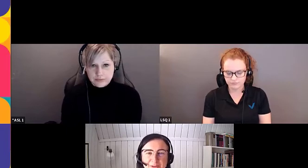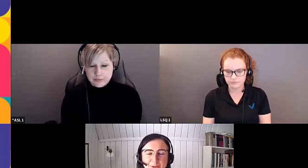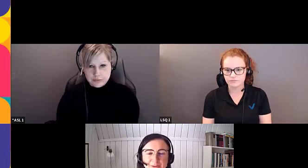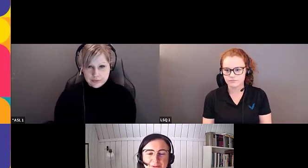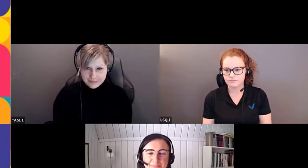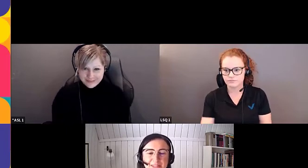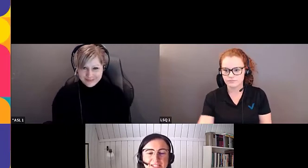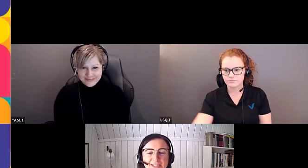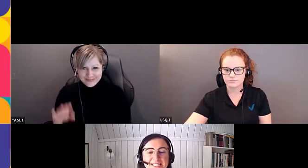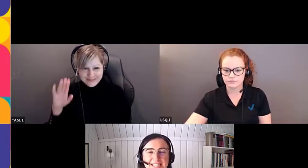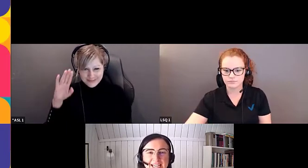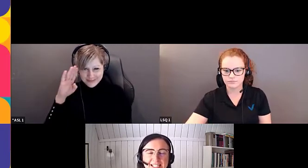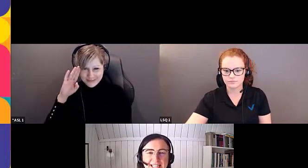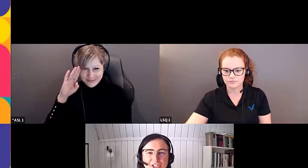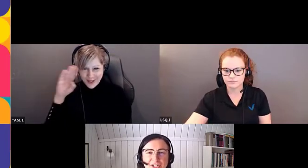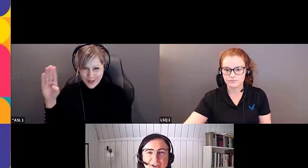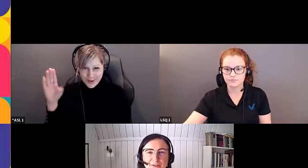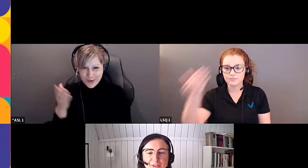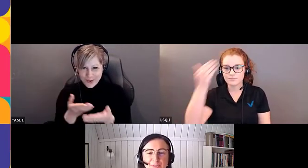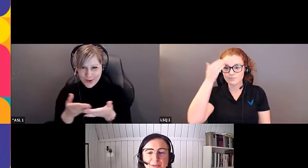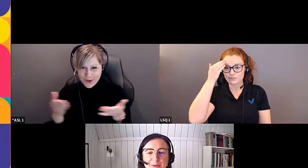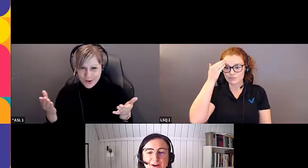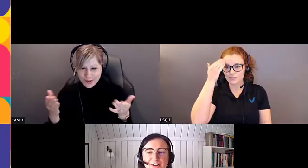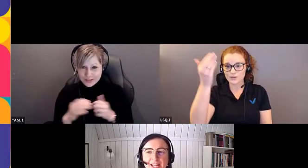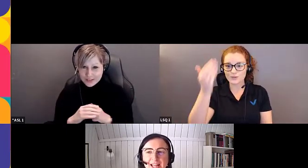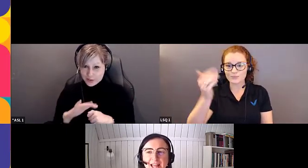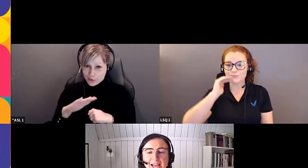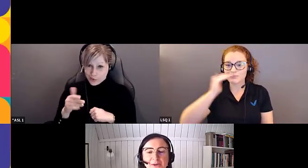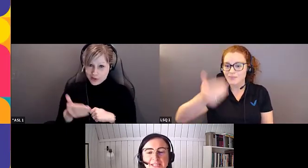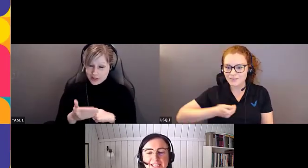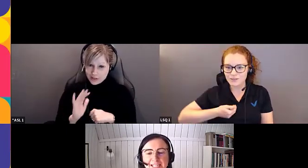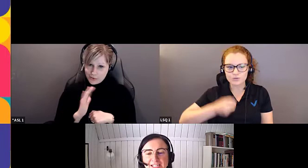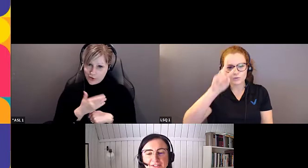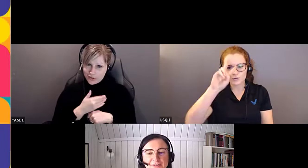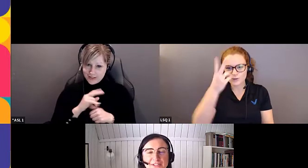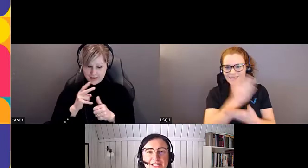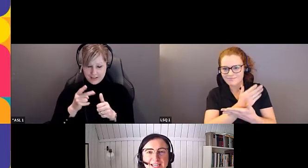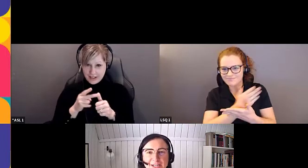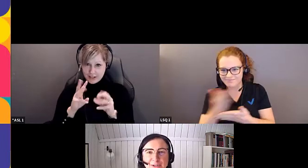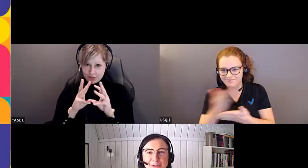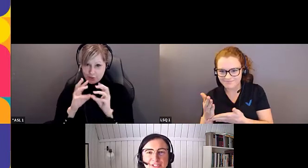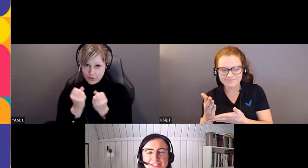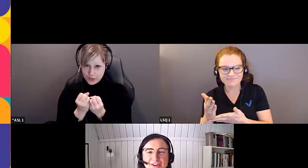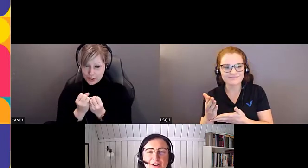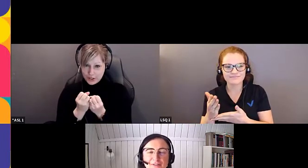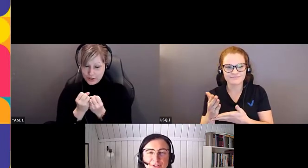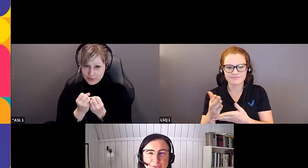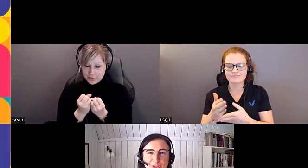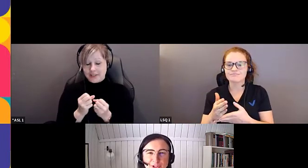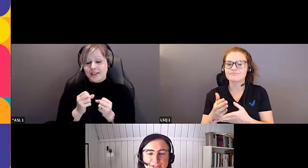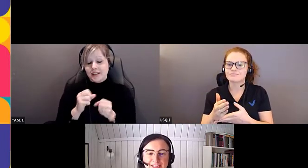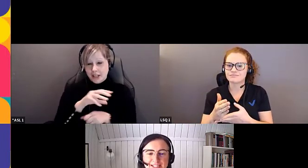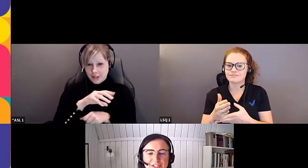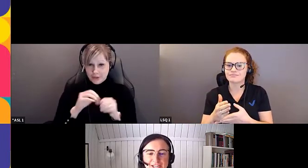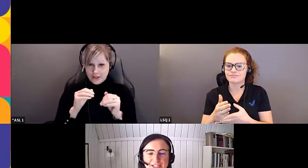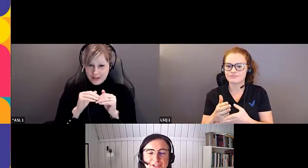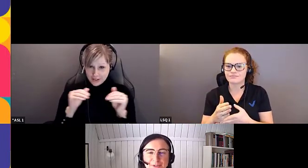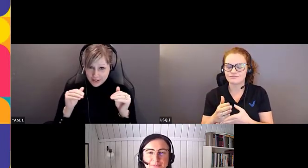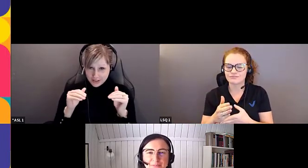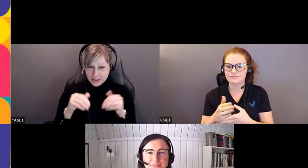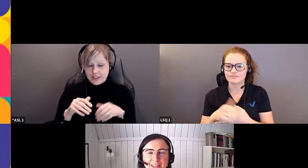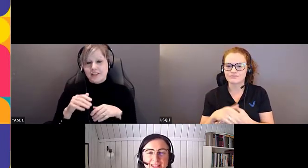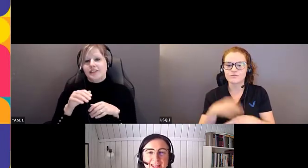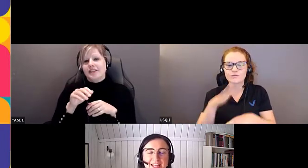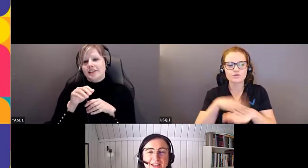Hello, and welcome to the second session of our three-part Equity, Diversity, and Inclusion Virtual Learning